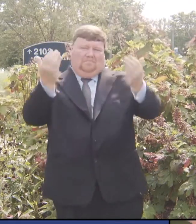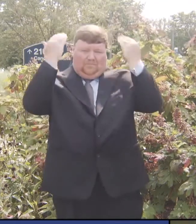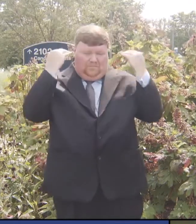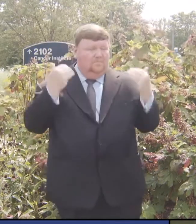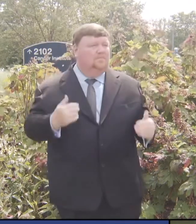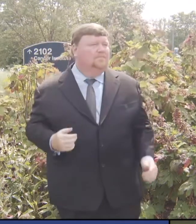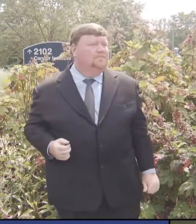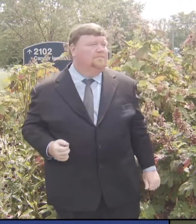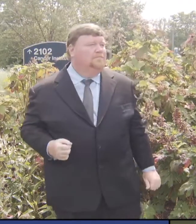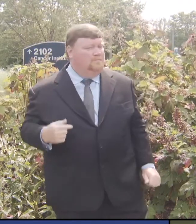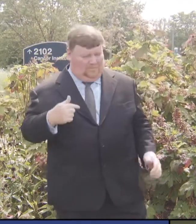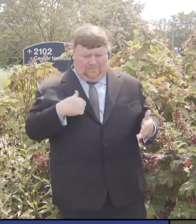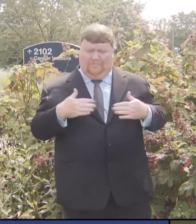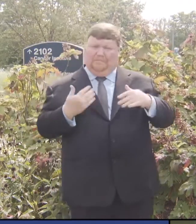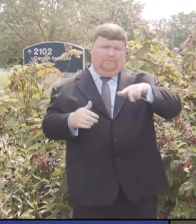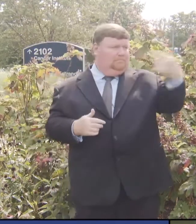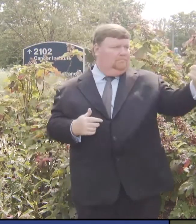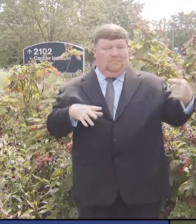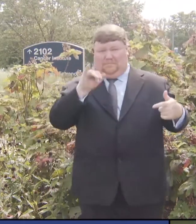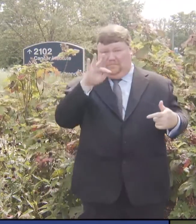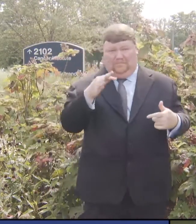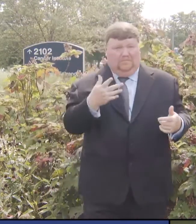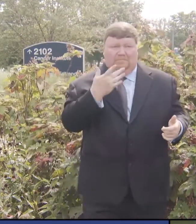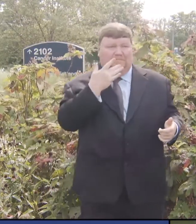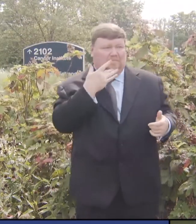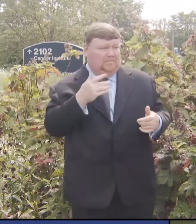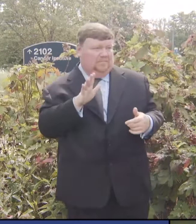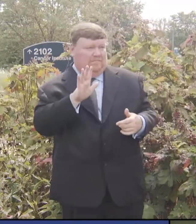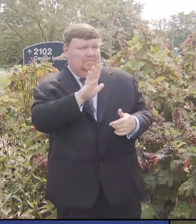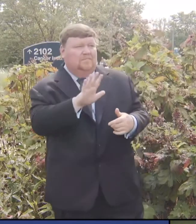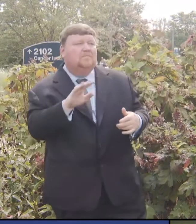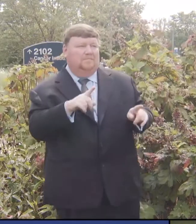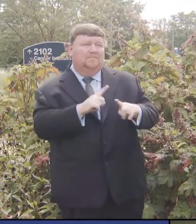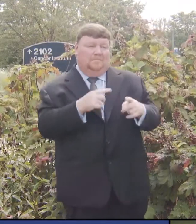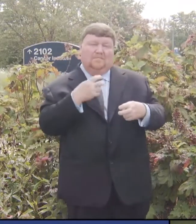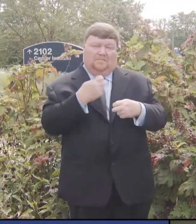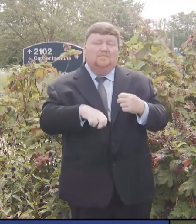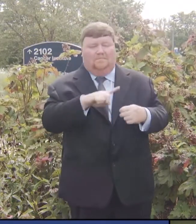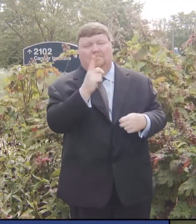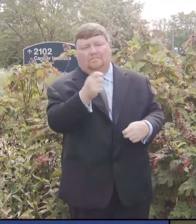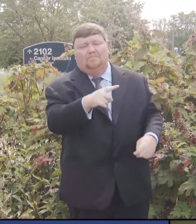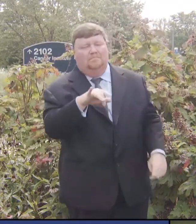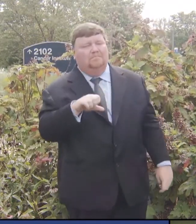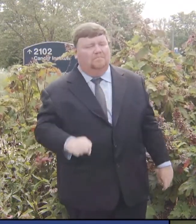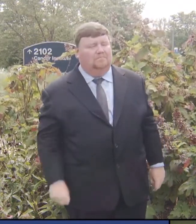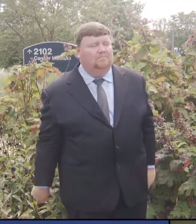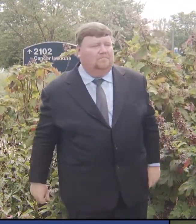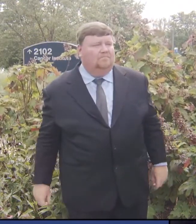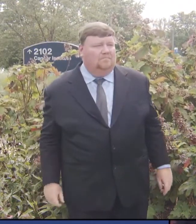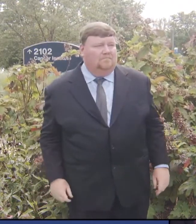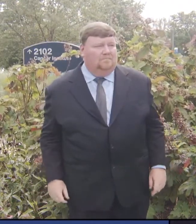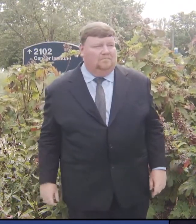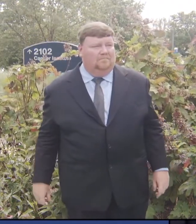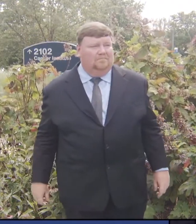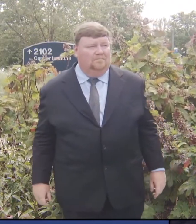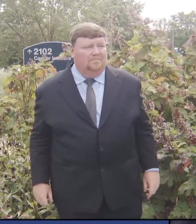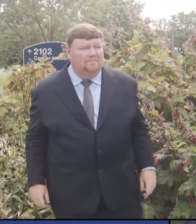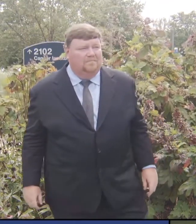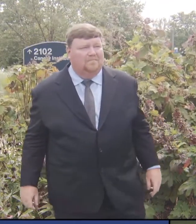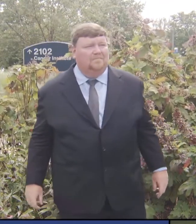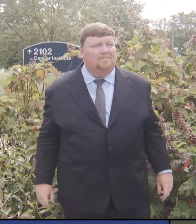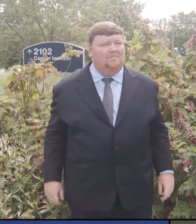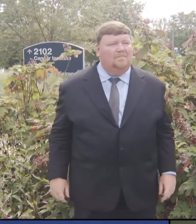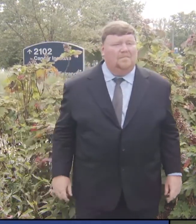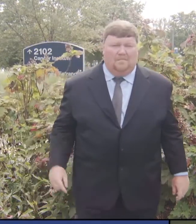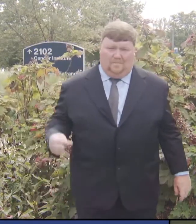happy to turn it over if you want a clinical perspective, but that's the tough question. If you want to offer from Serge. Yes,